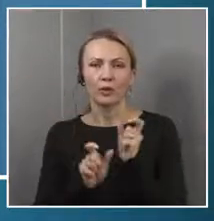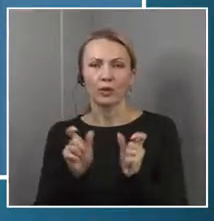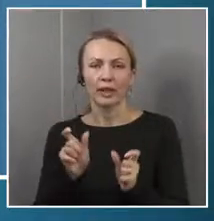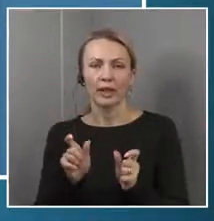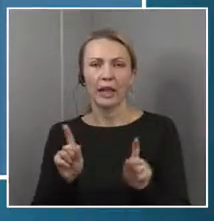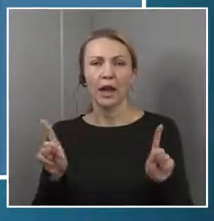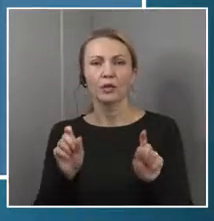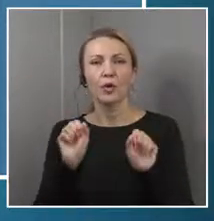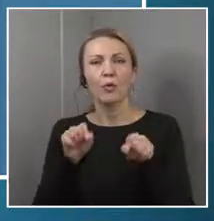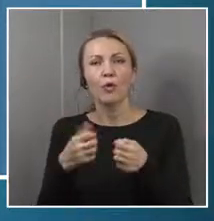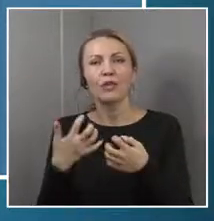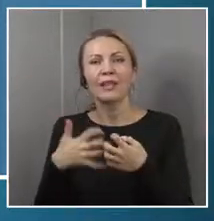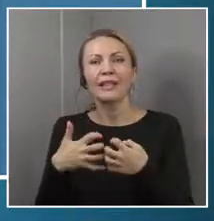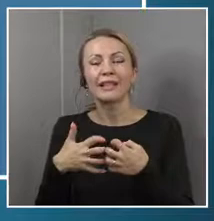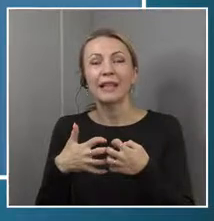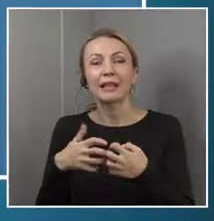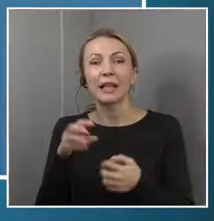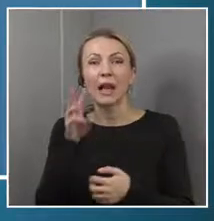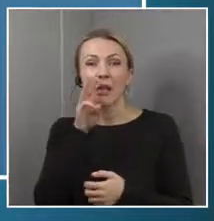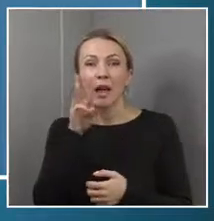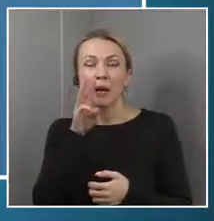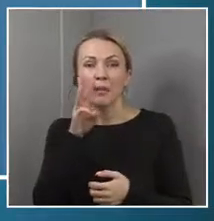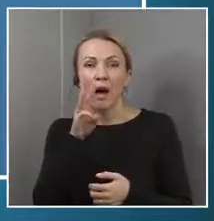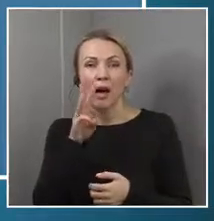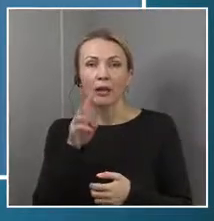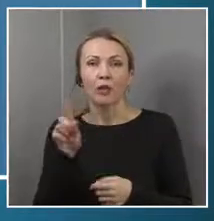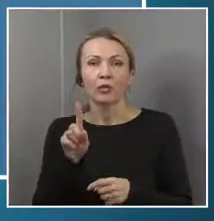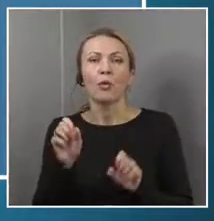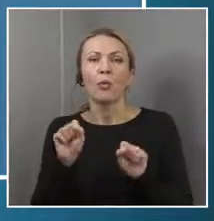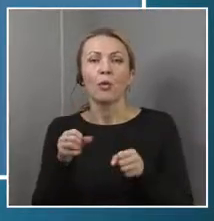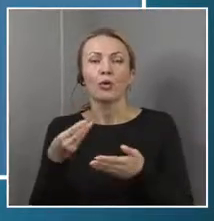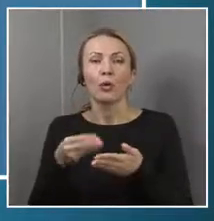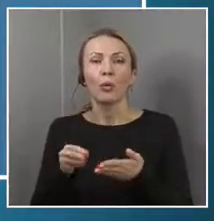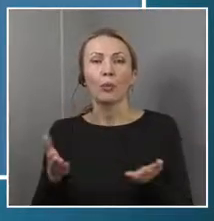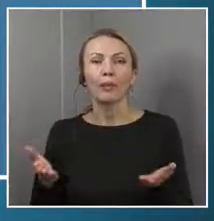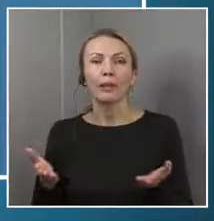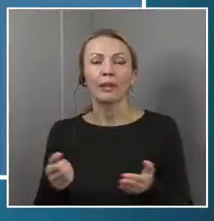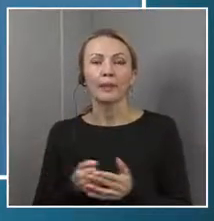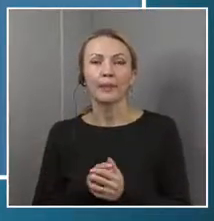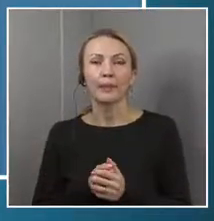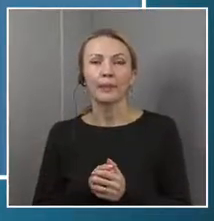As many people as possible should be sick with art. They should be